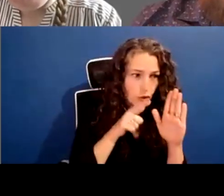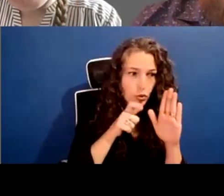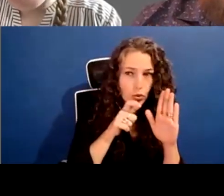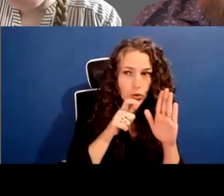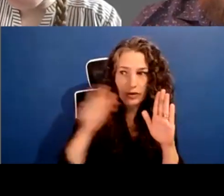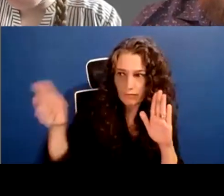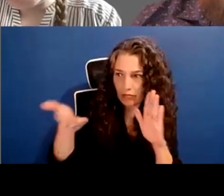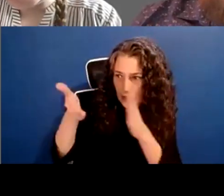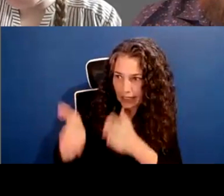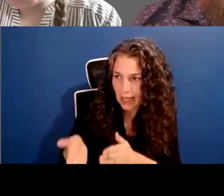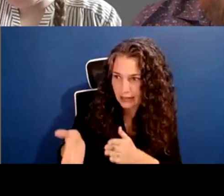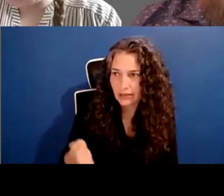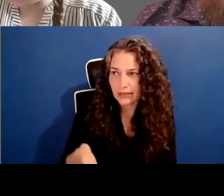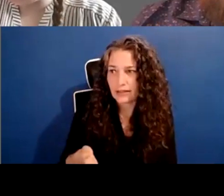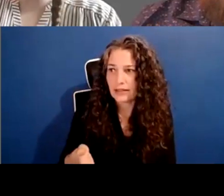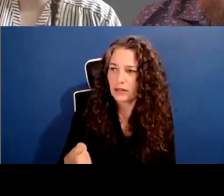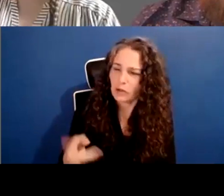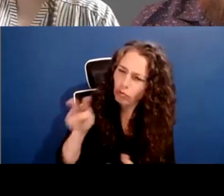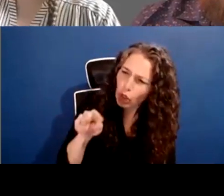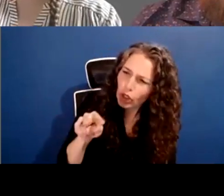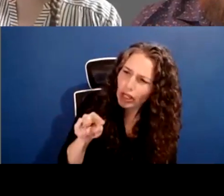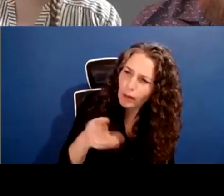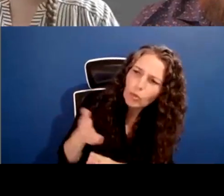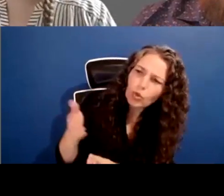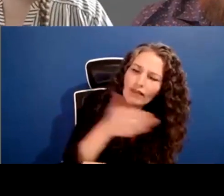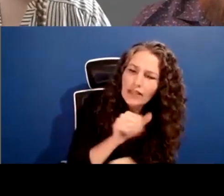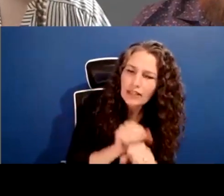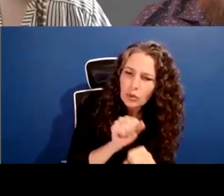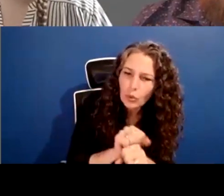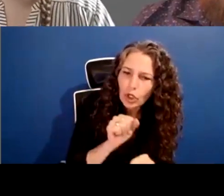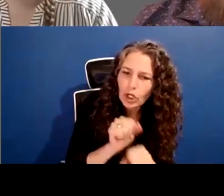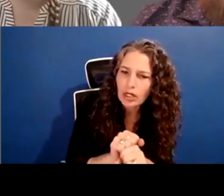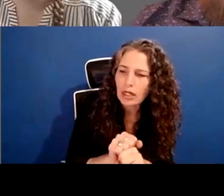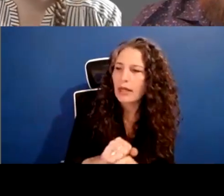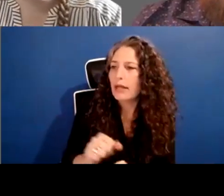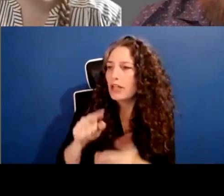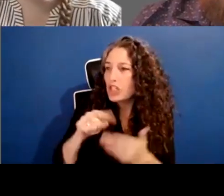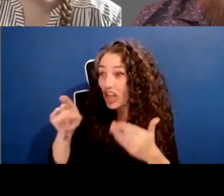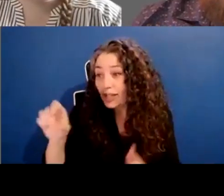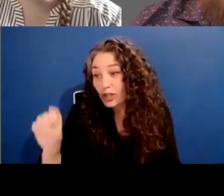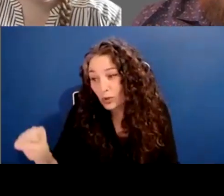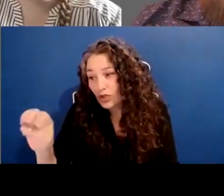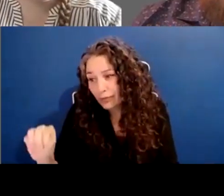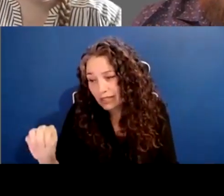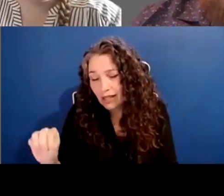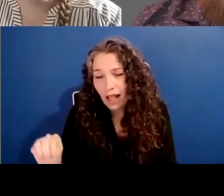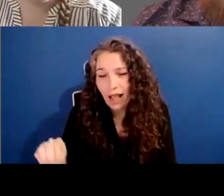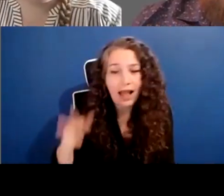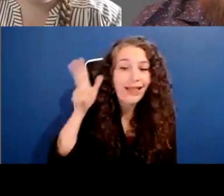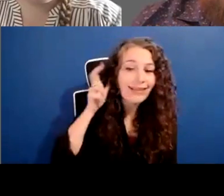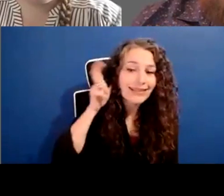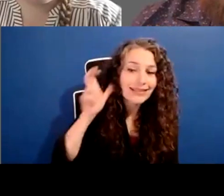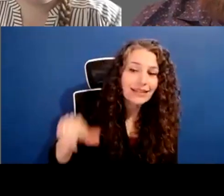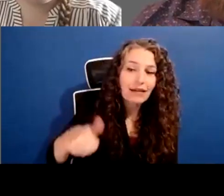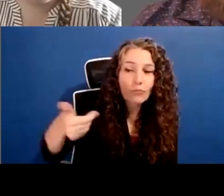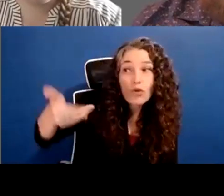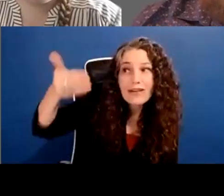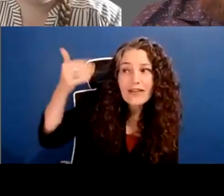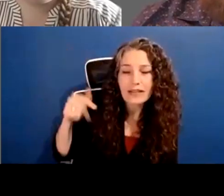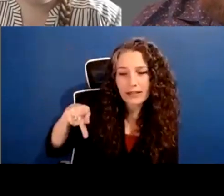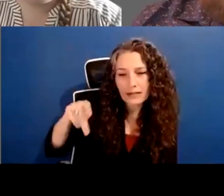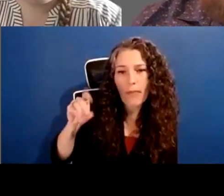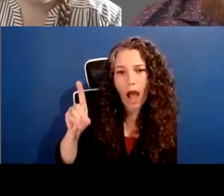like social media. And yeah, I would try to kind of look at other podcasts and stuff. For me, I kind of wanted to get a different perspective